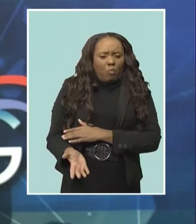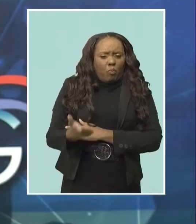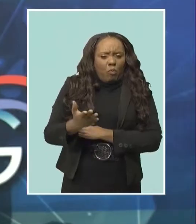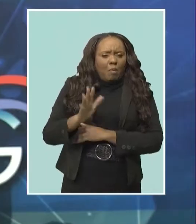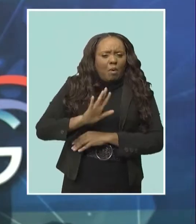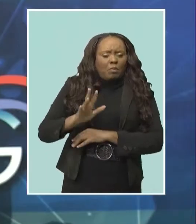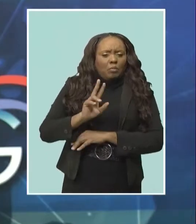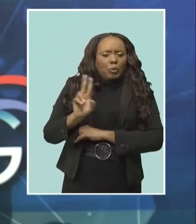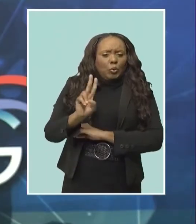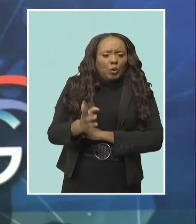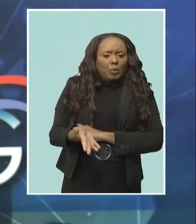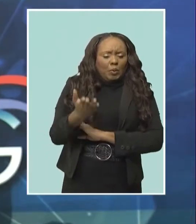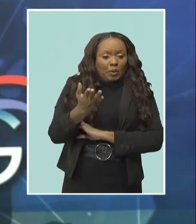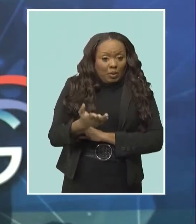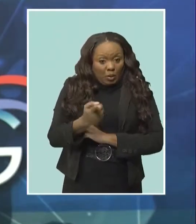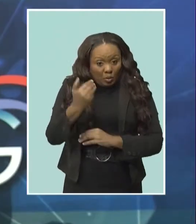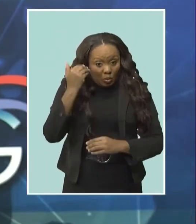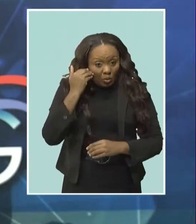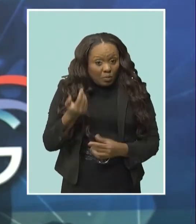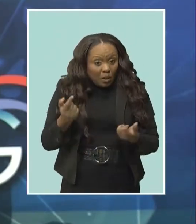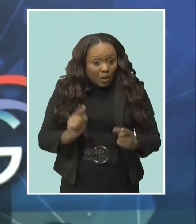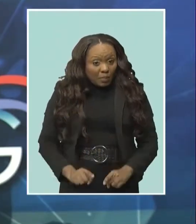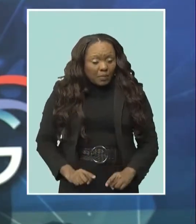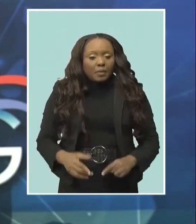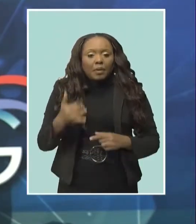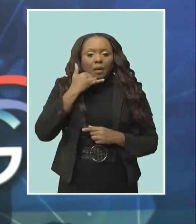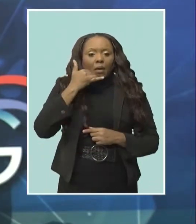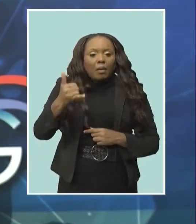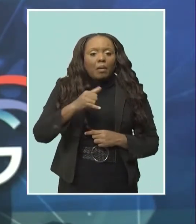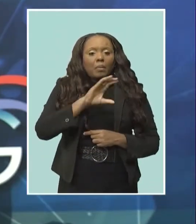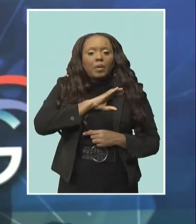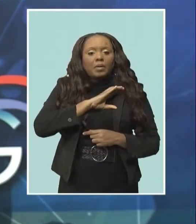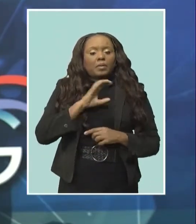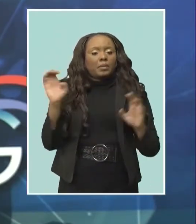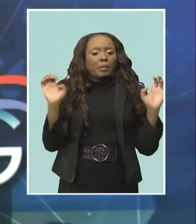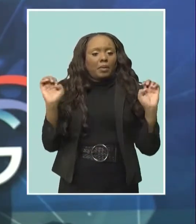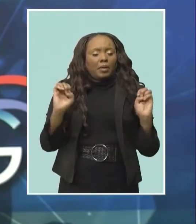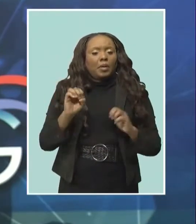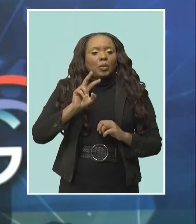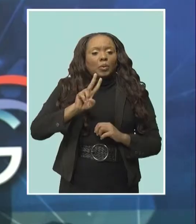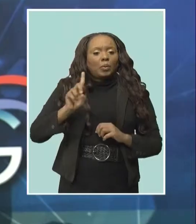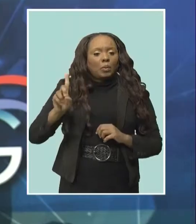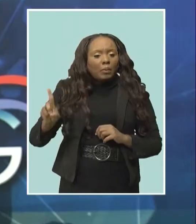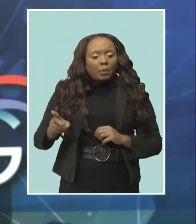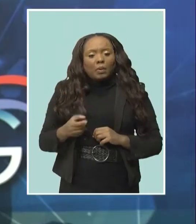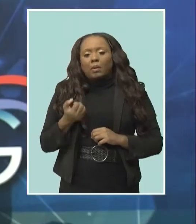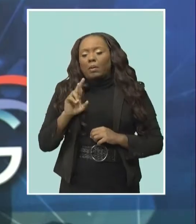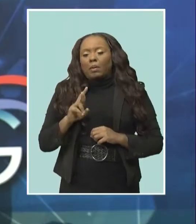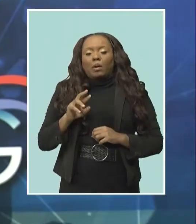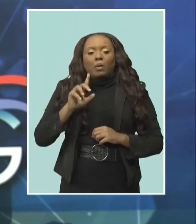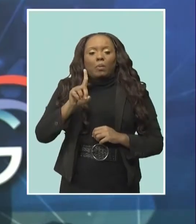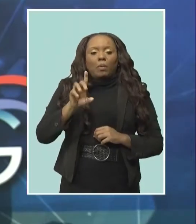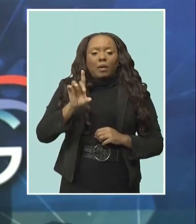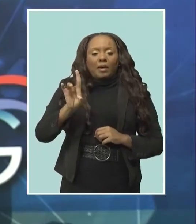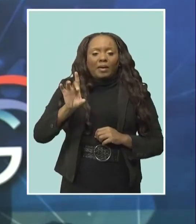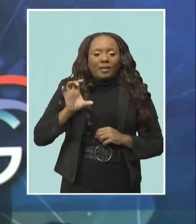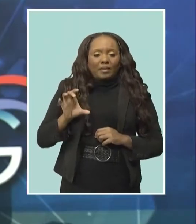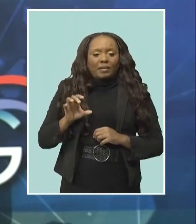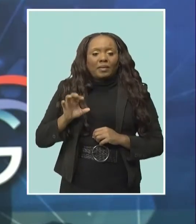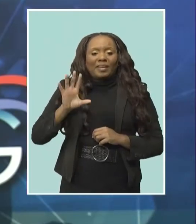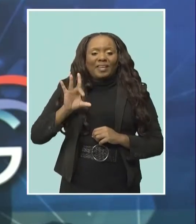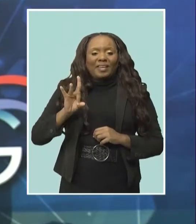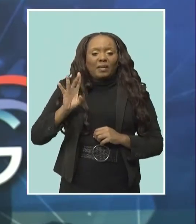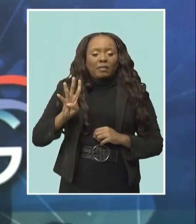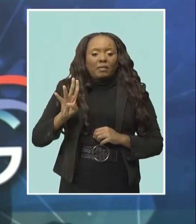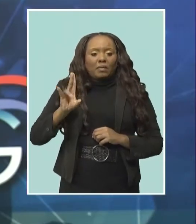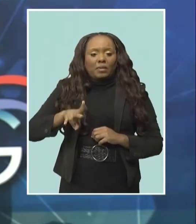assist with these investigations is asked to call the Police Emergency 211 or Crime Stoppers at